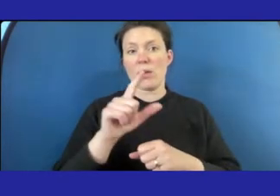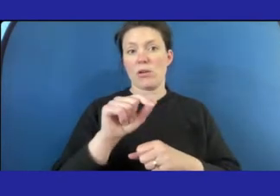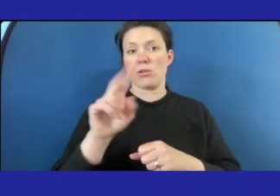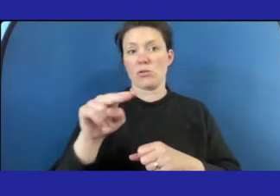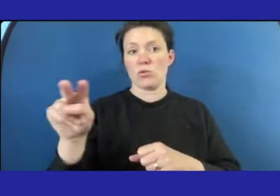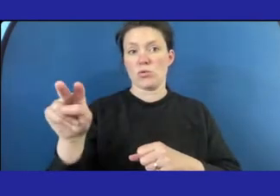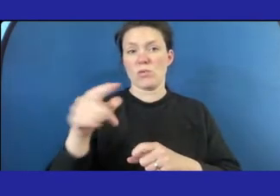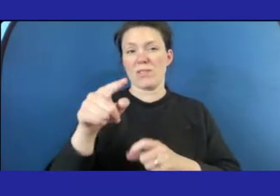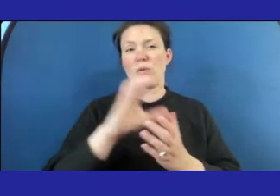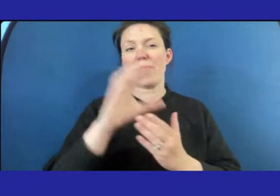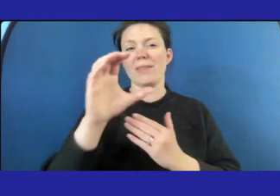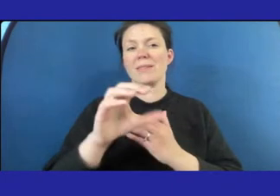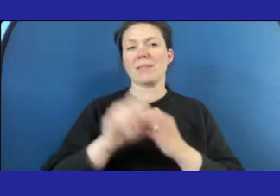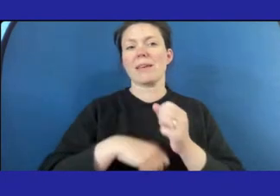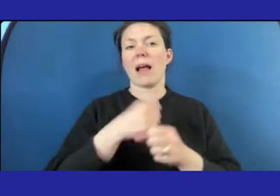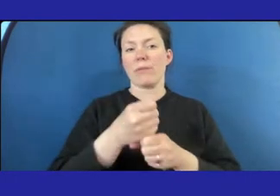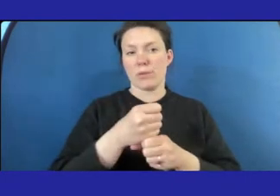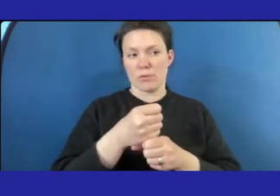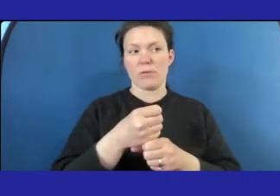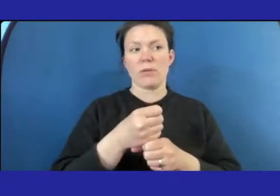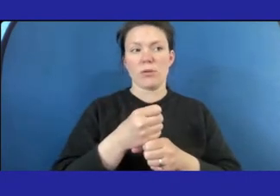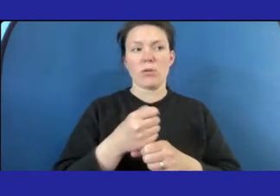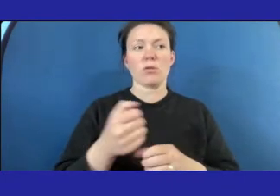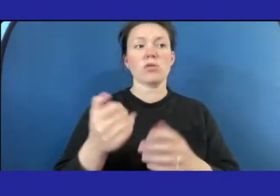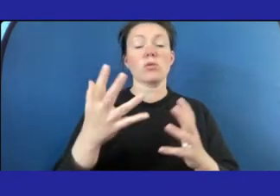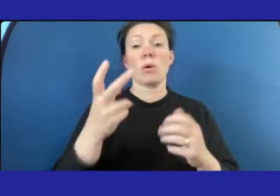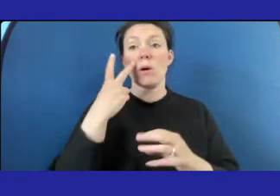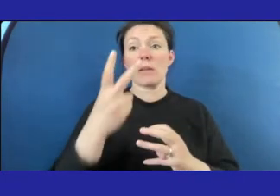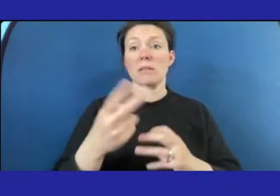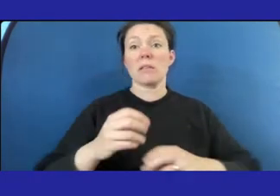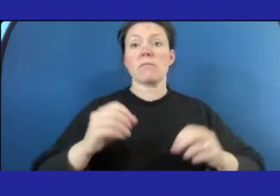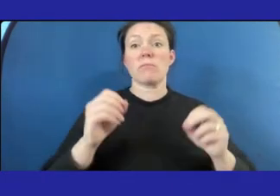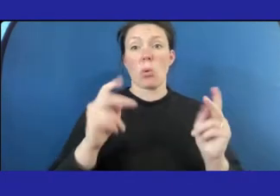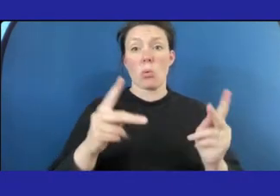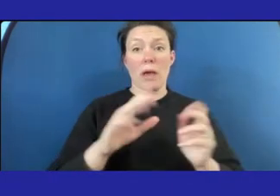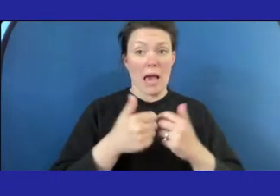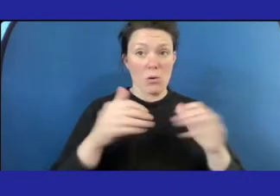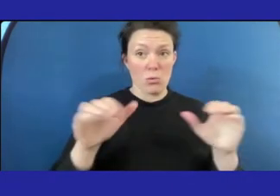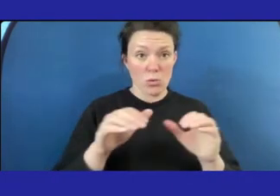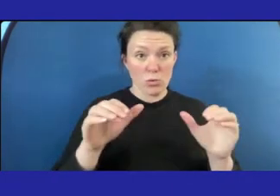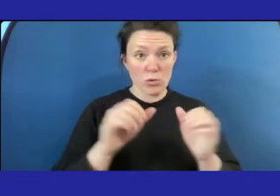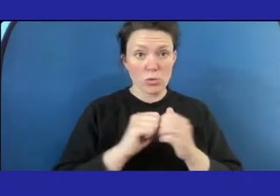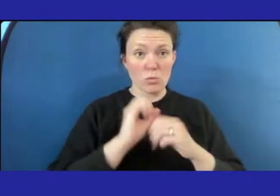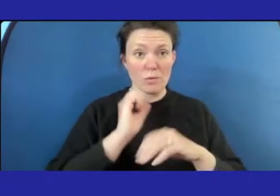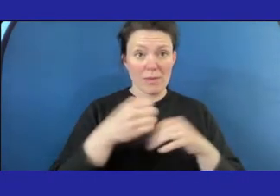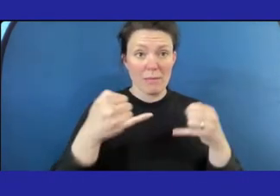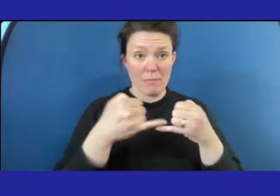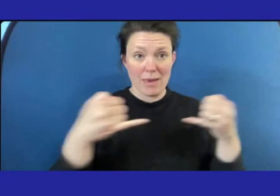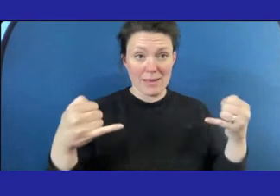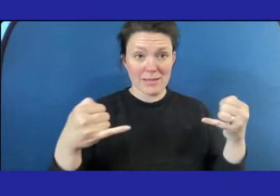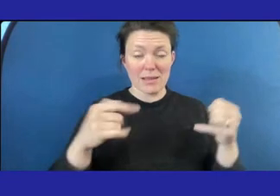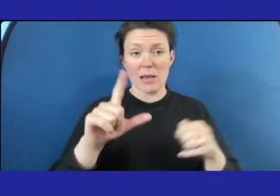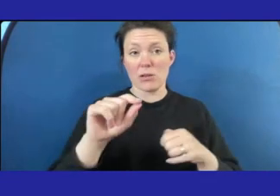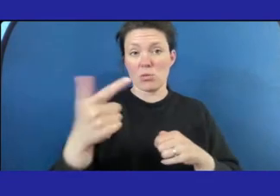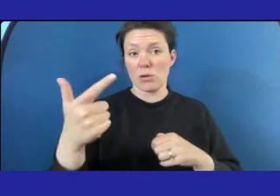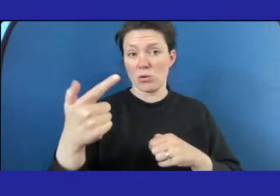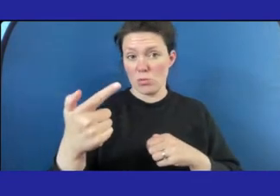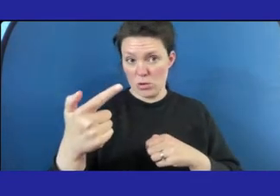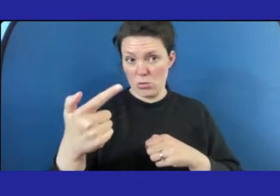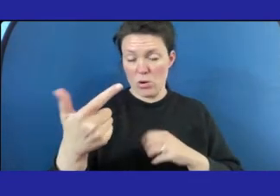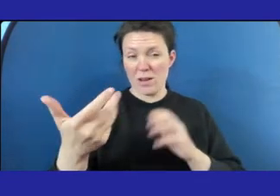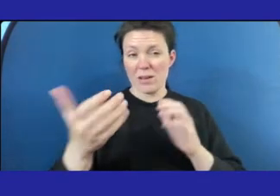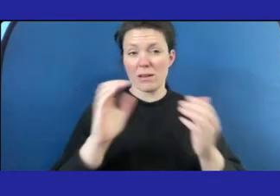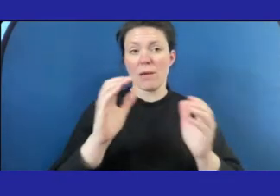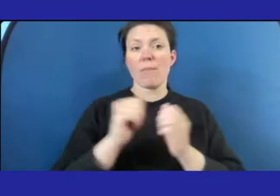a calendar year. And we wanted to see, okay, how are we doing in the baseline period, which was 2021,